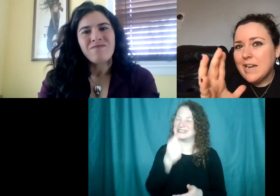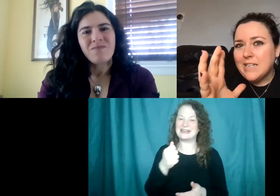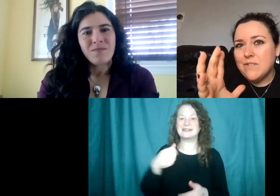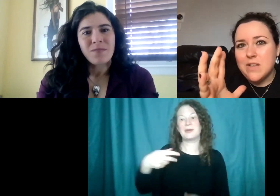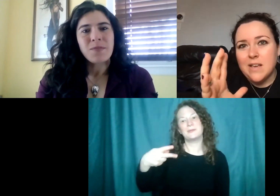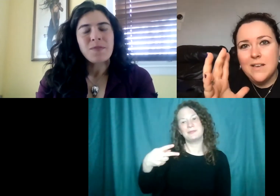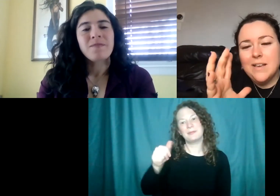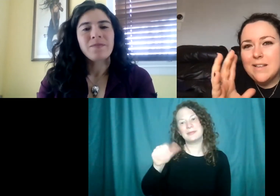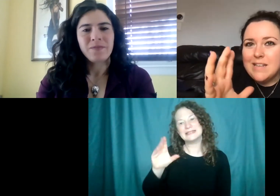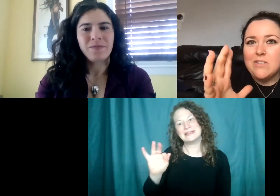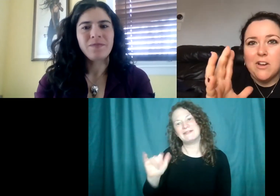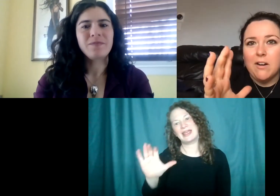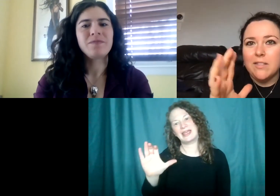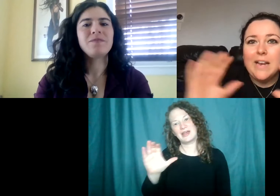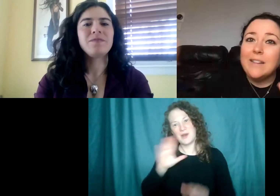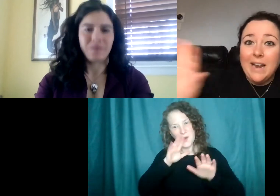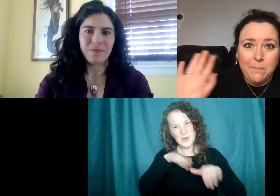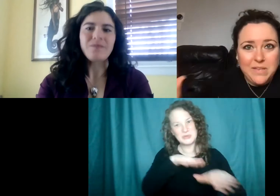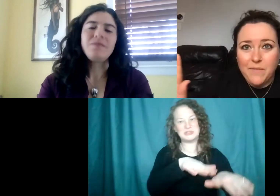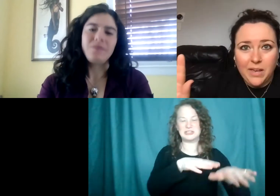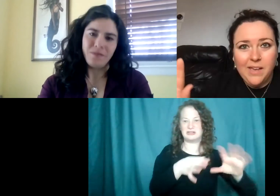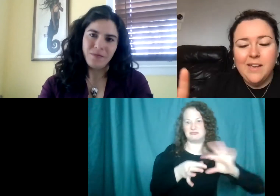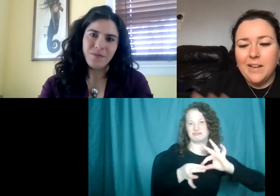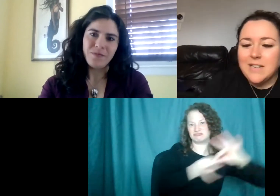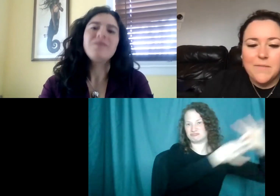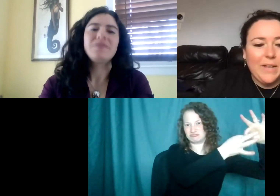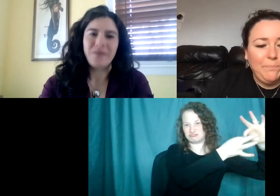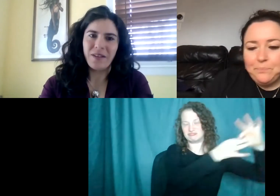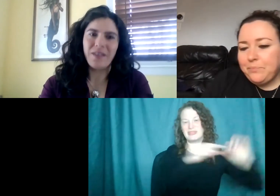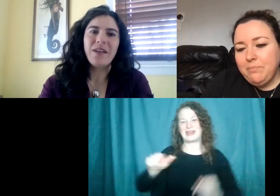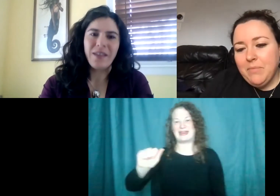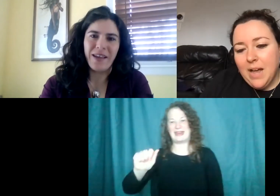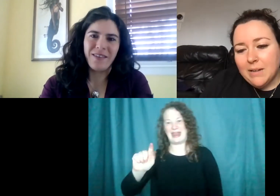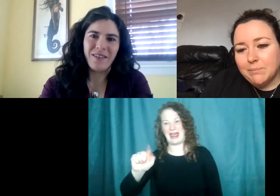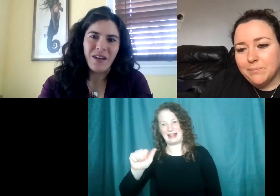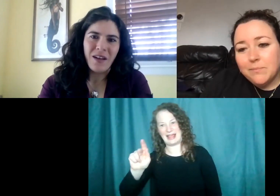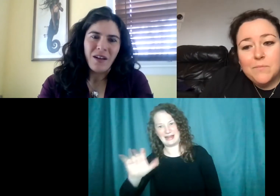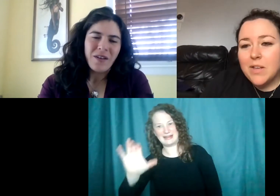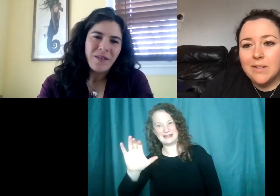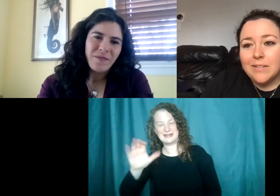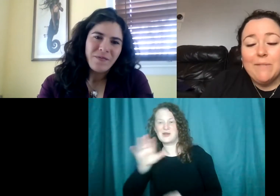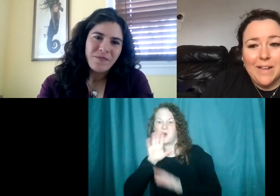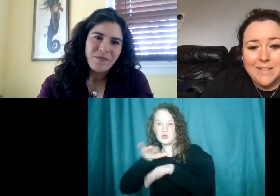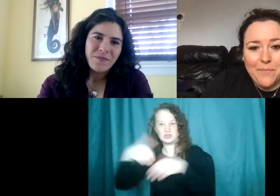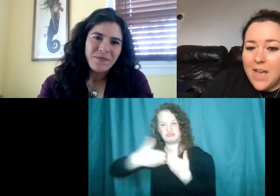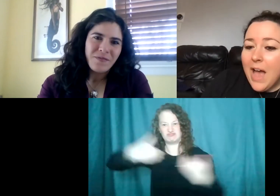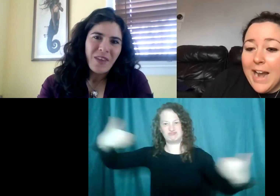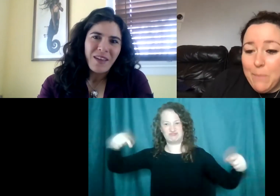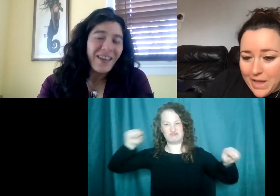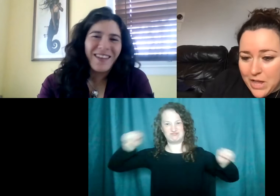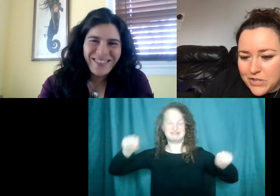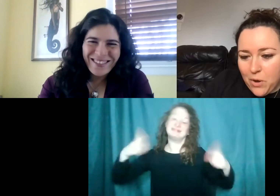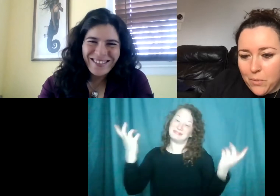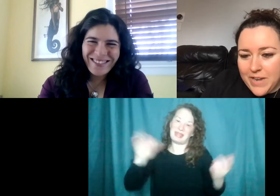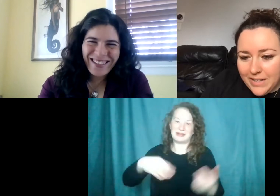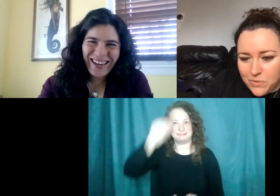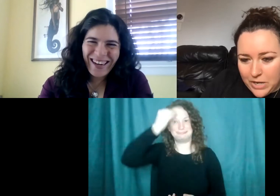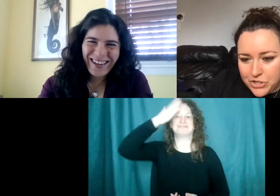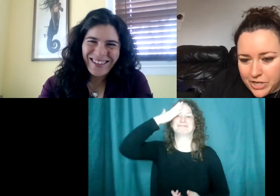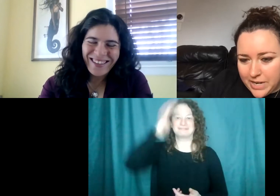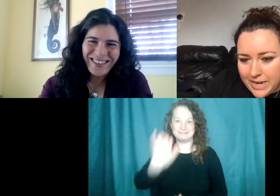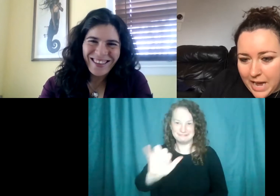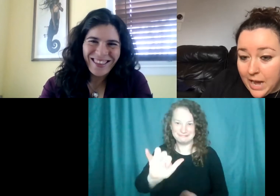Ocean connectivity is easier than Atlantic Pacific connectivity. Yeah. Life lesson. Anyway, so the